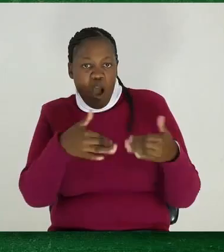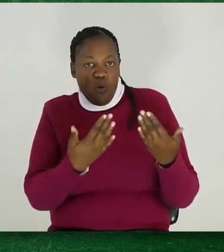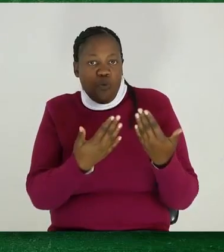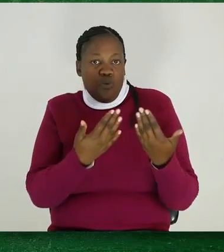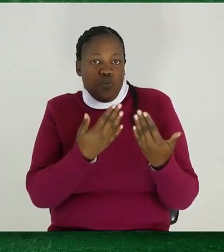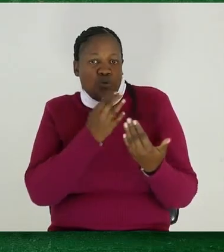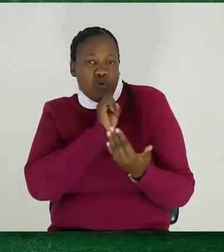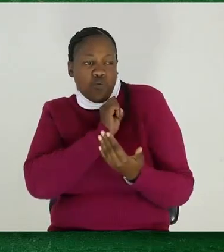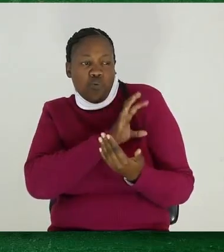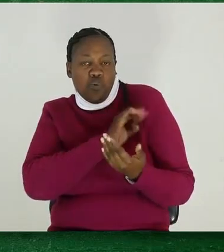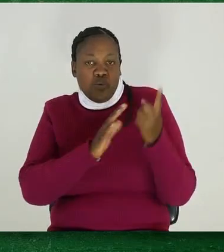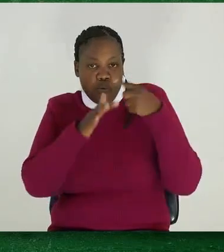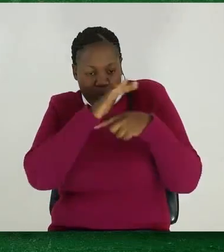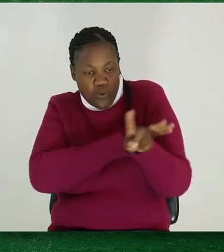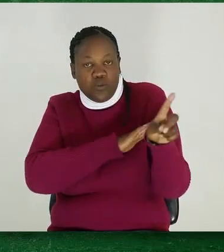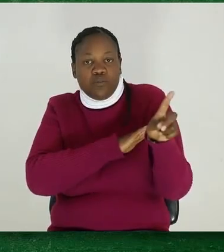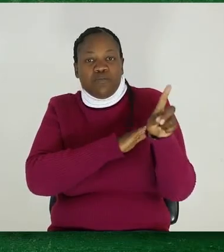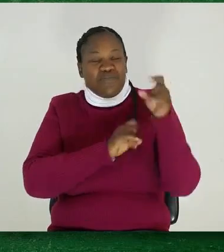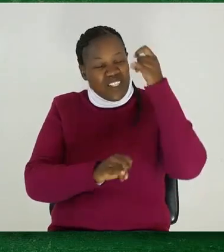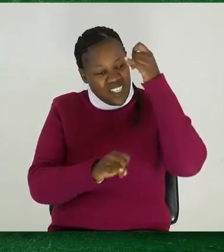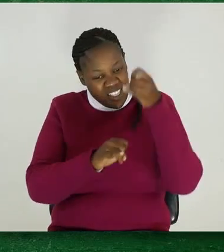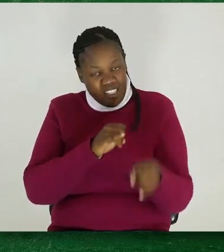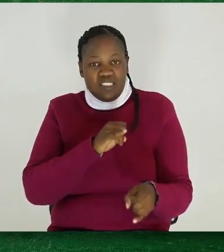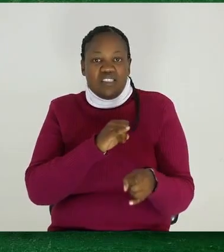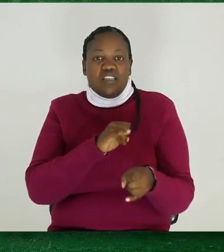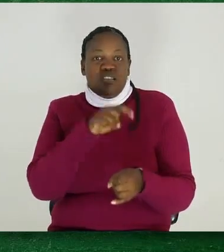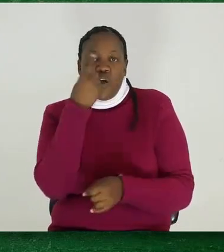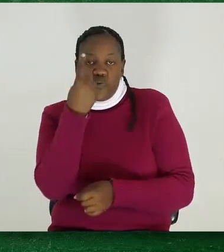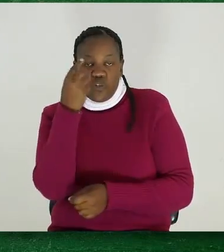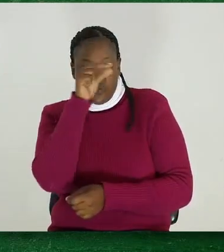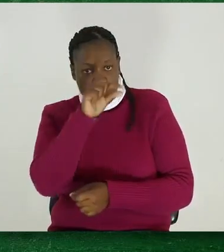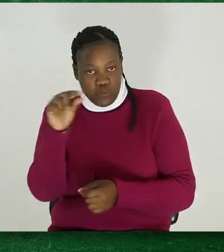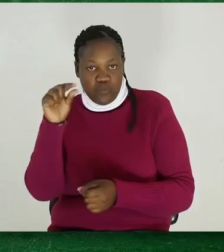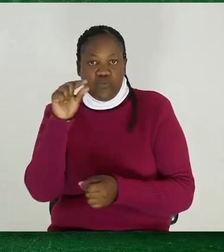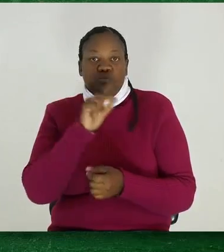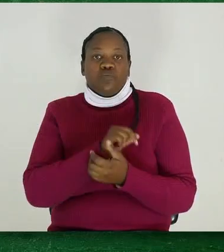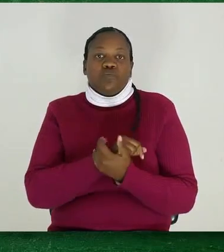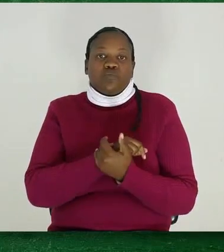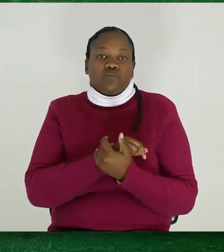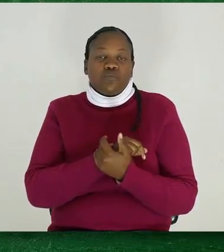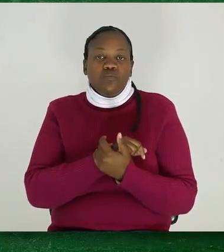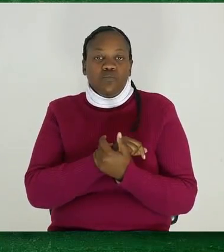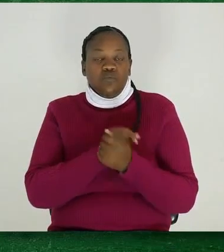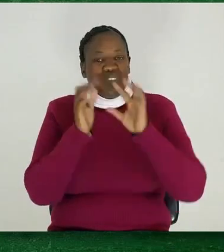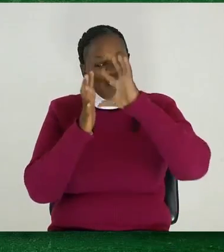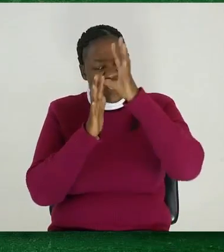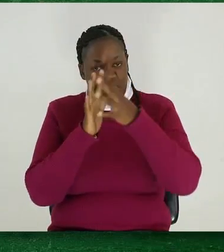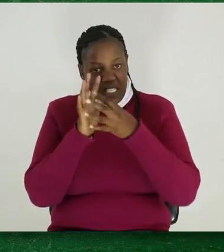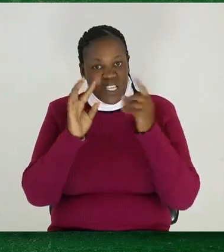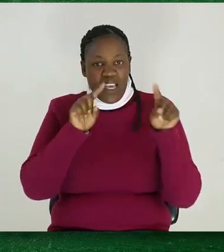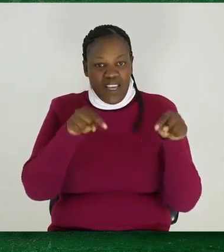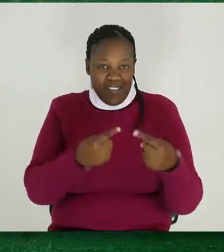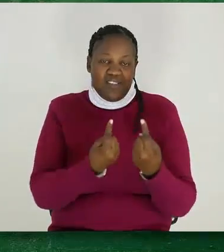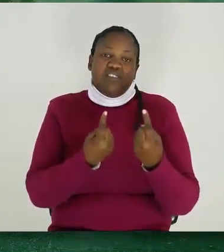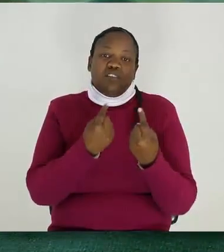1 single word. Dreadful. Wow, you have blown me away. It's so